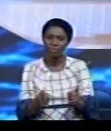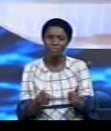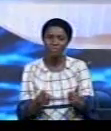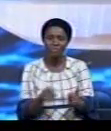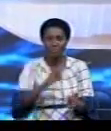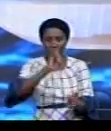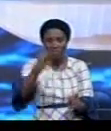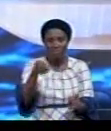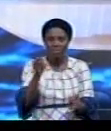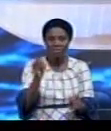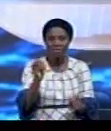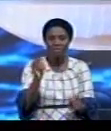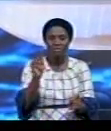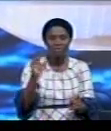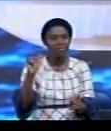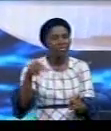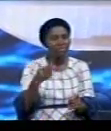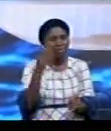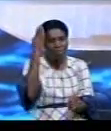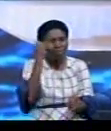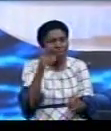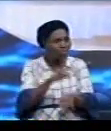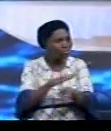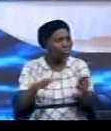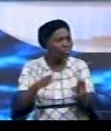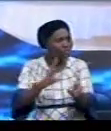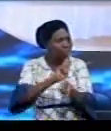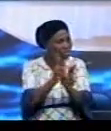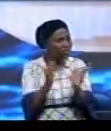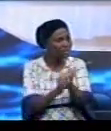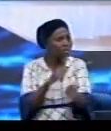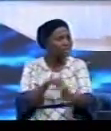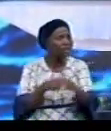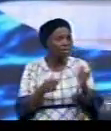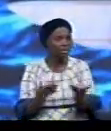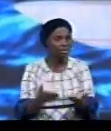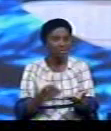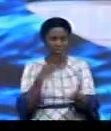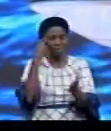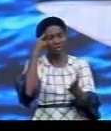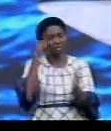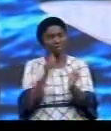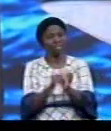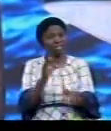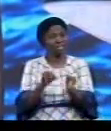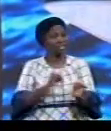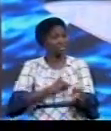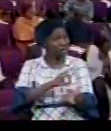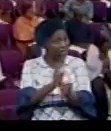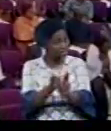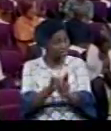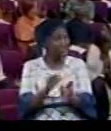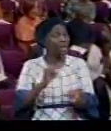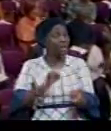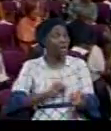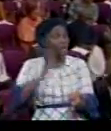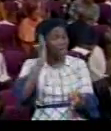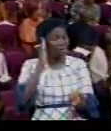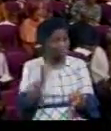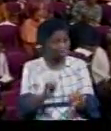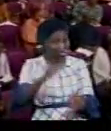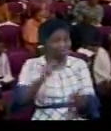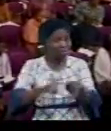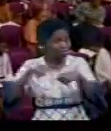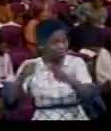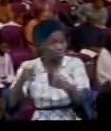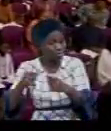at that time? If I repent, then I have to do what God said I should go and do,